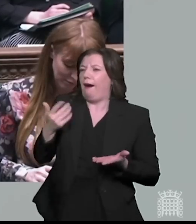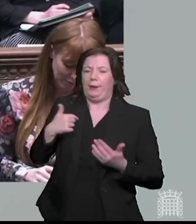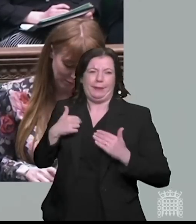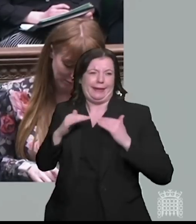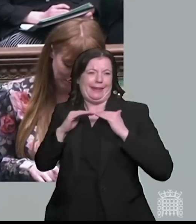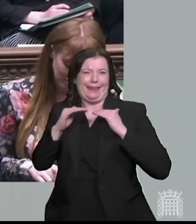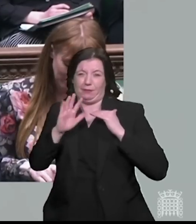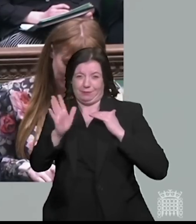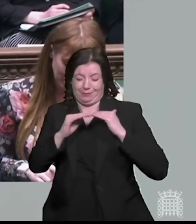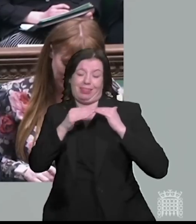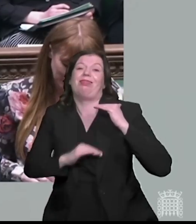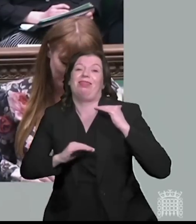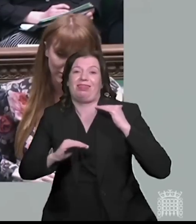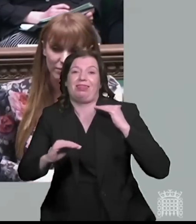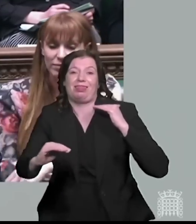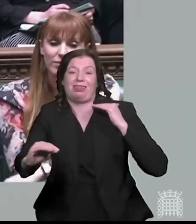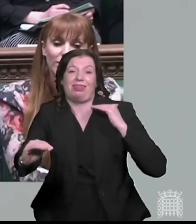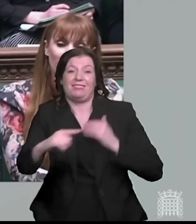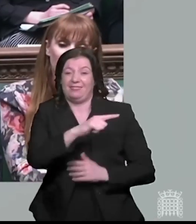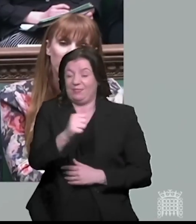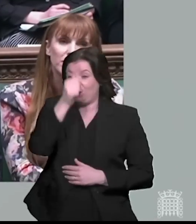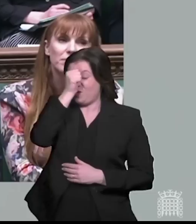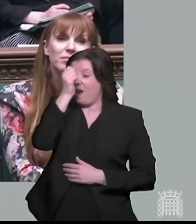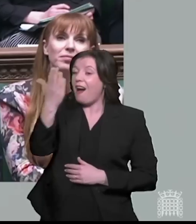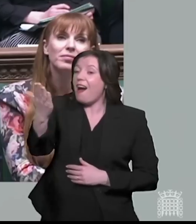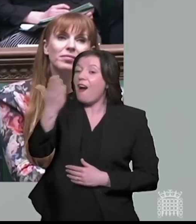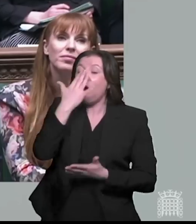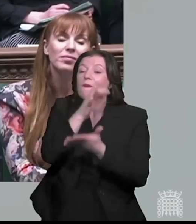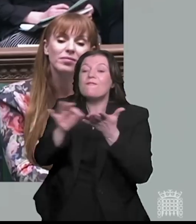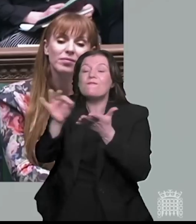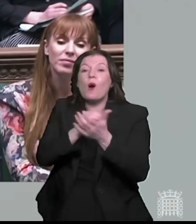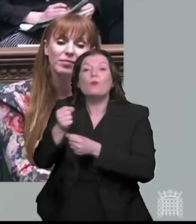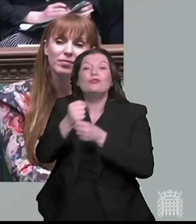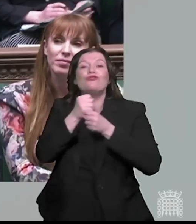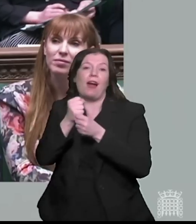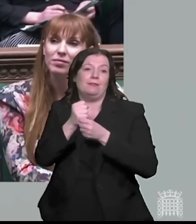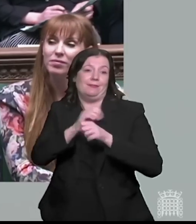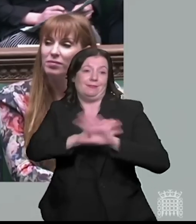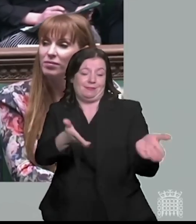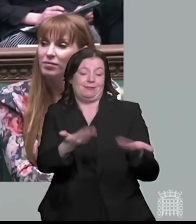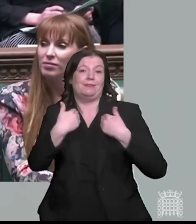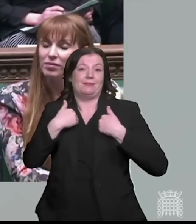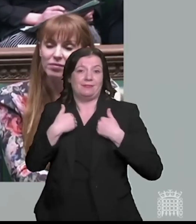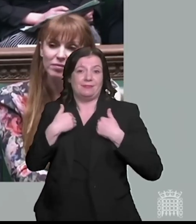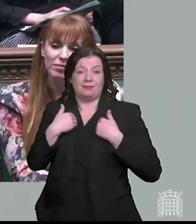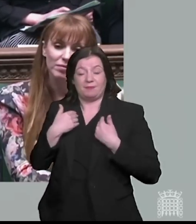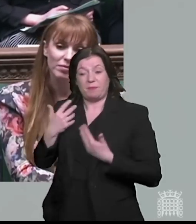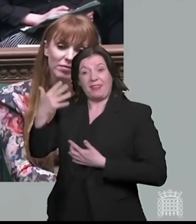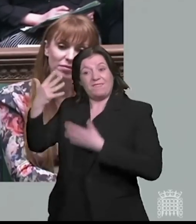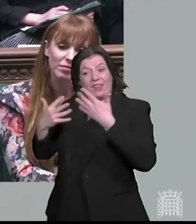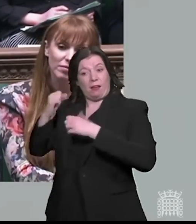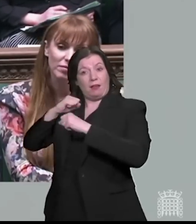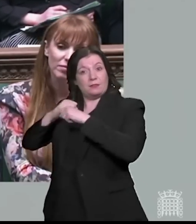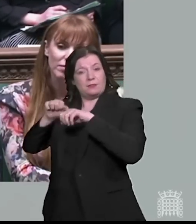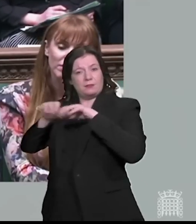stability as their expiry date looms ever closer. And the figures published today spell it out.